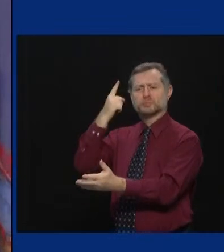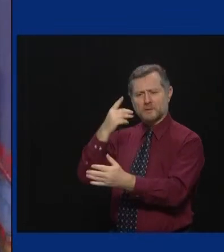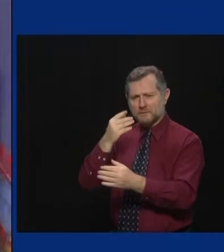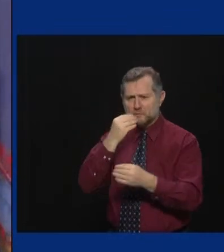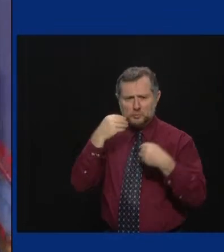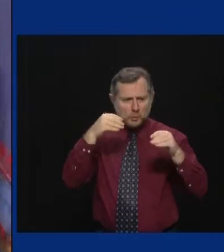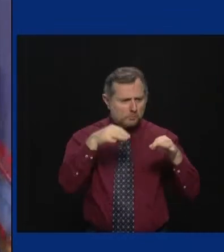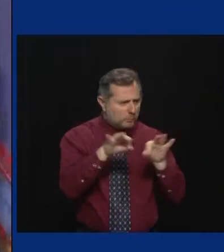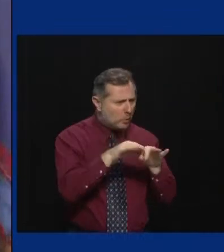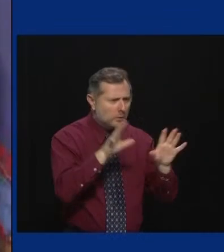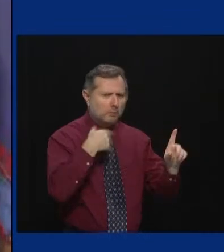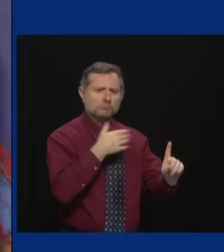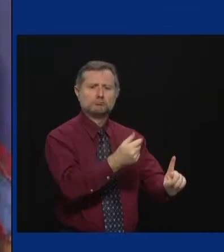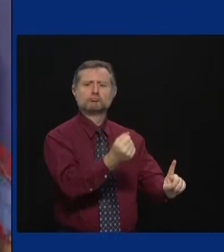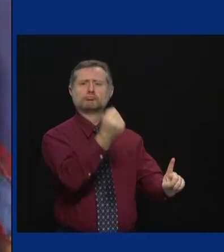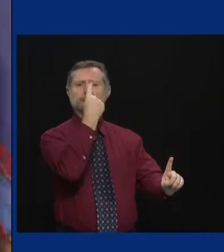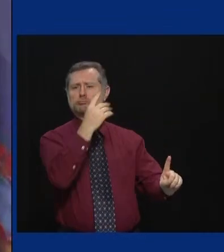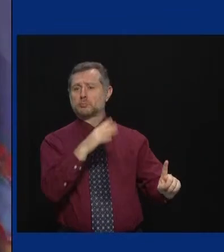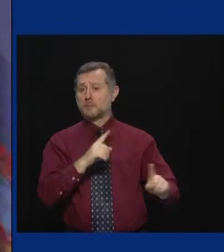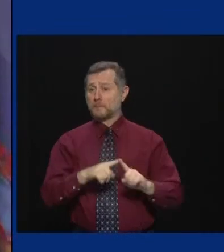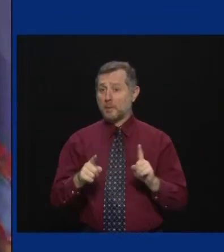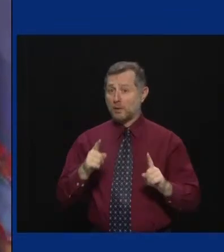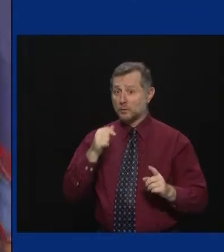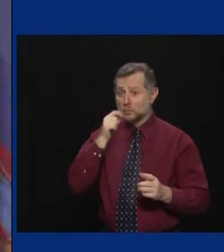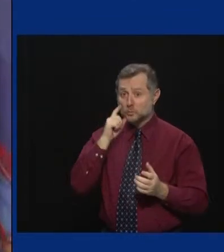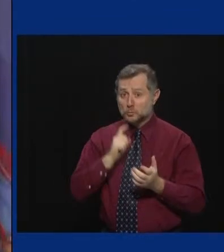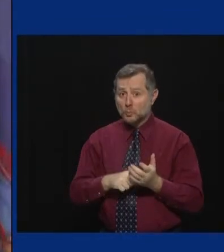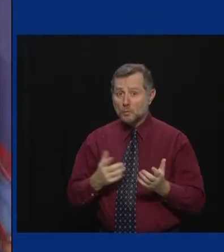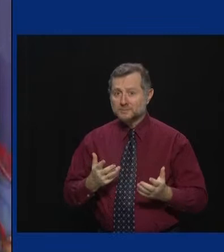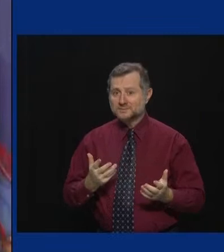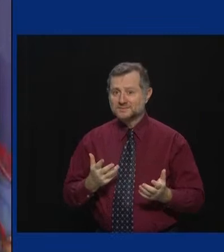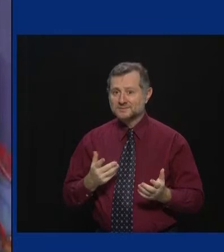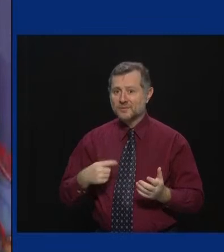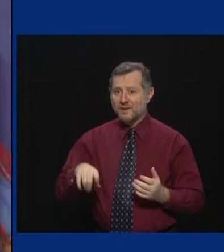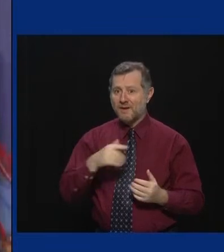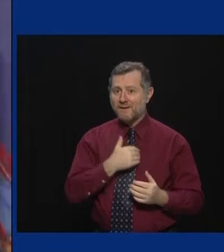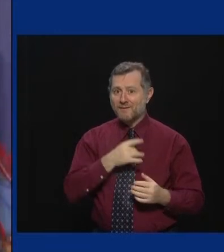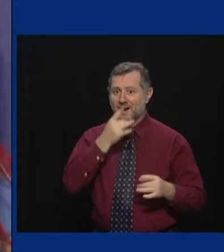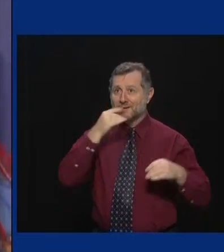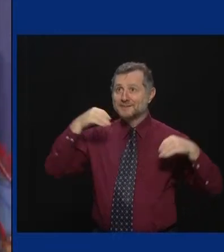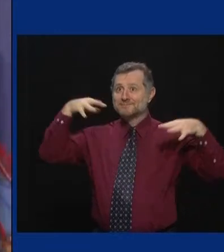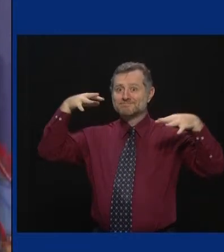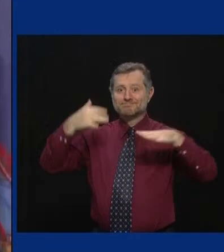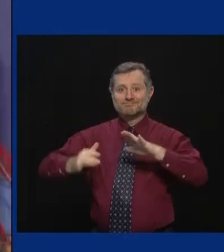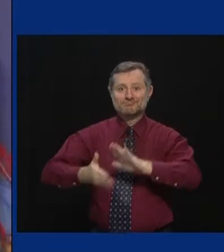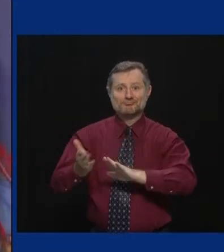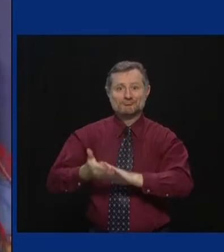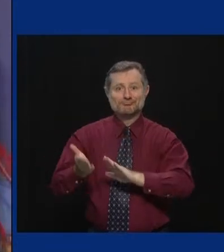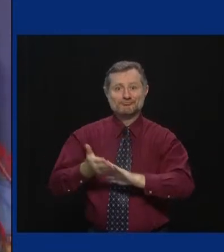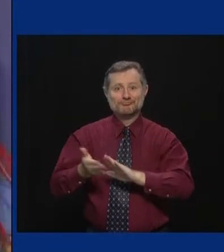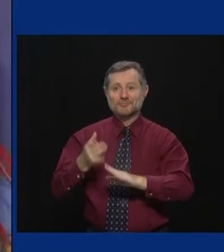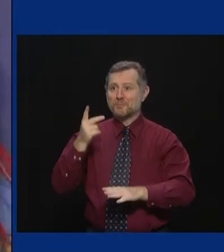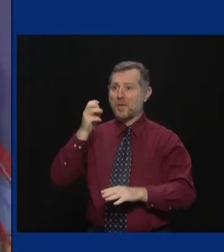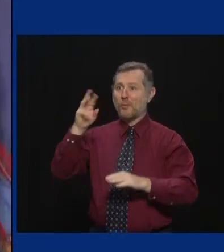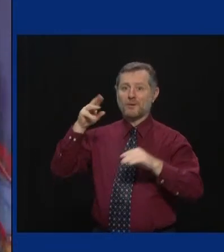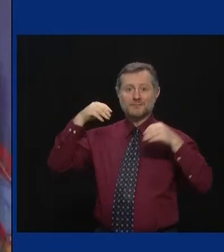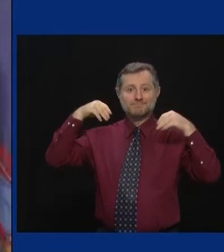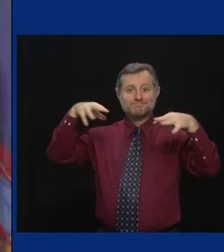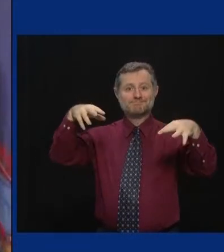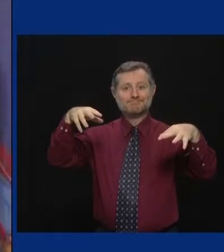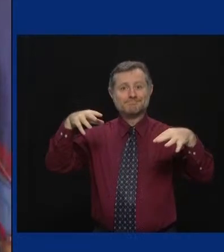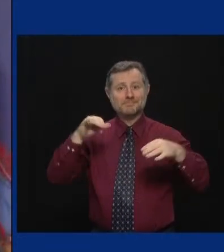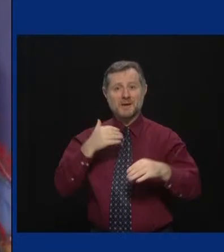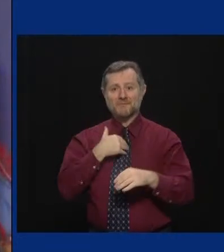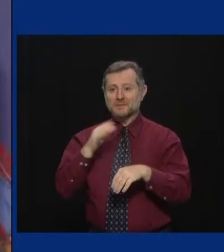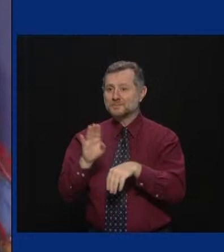But did everybody notice that their lights stayed on? The power continued to flow into your homes and your businesses during a